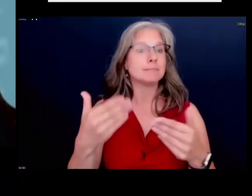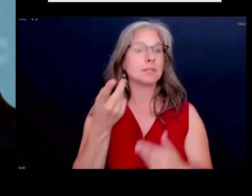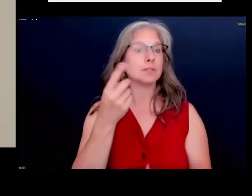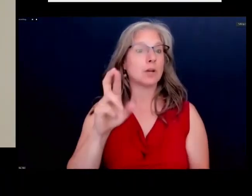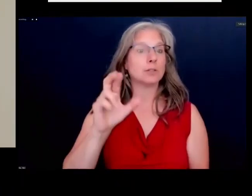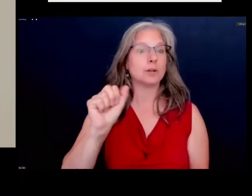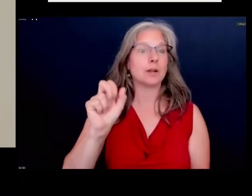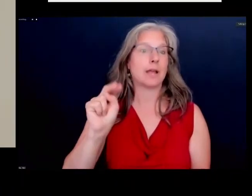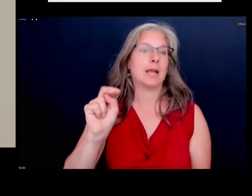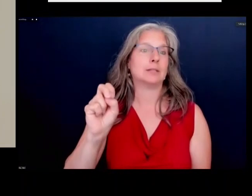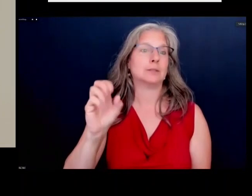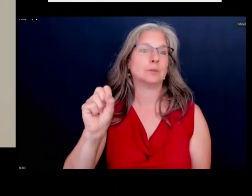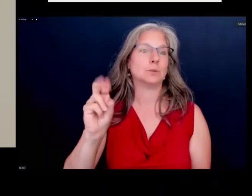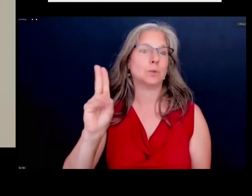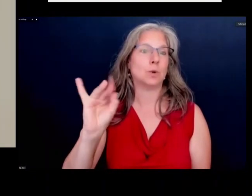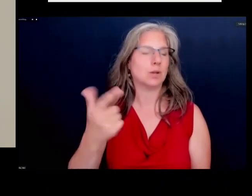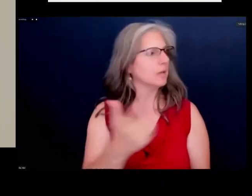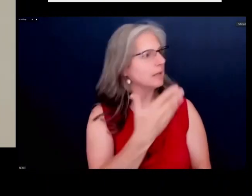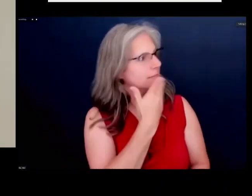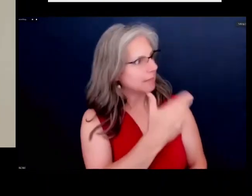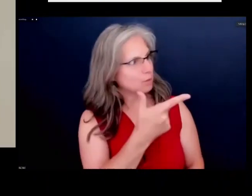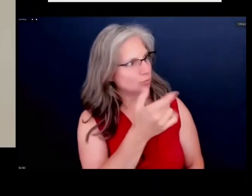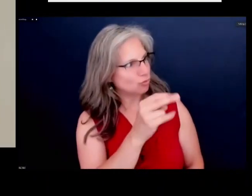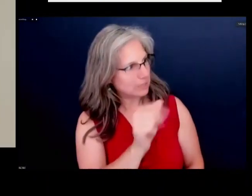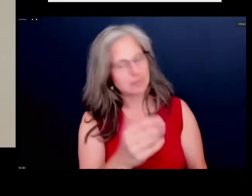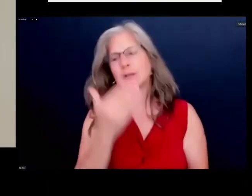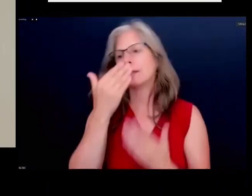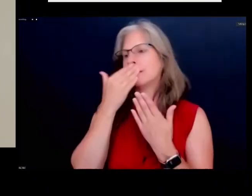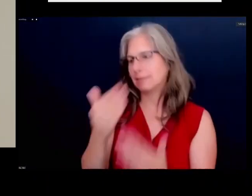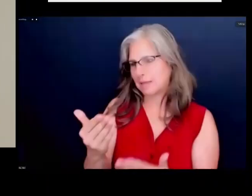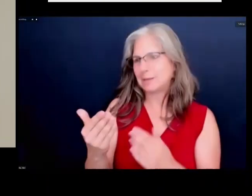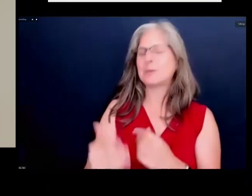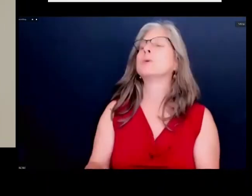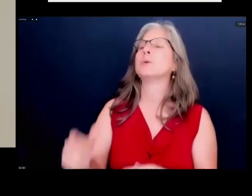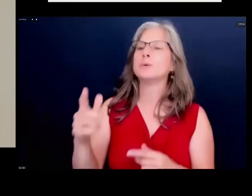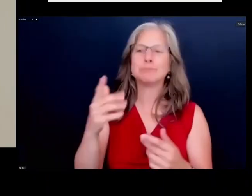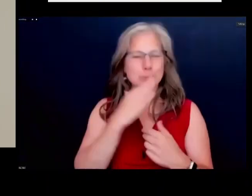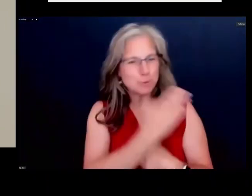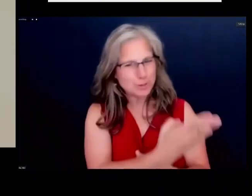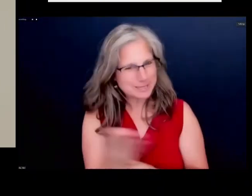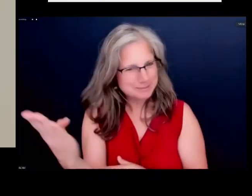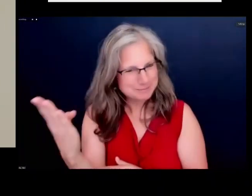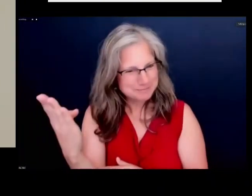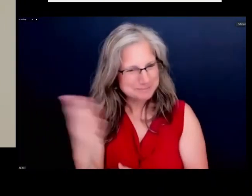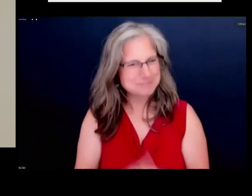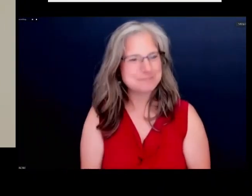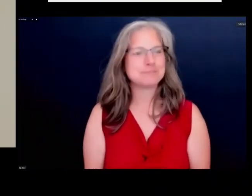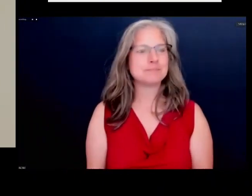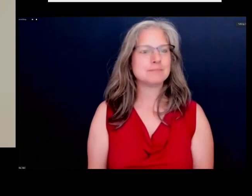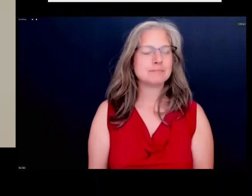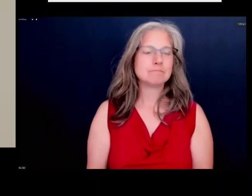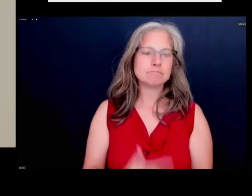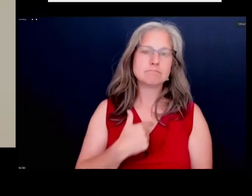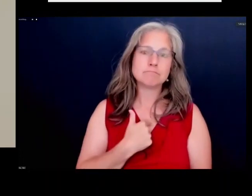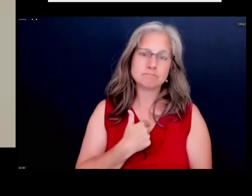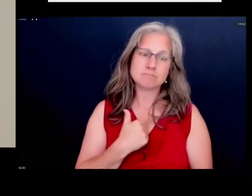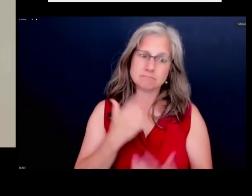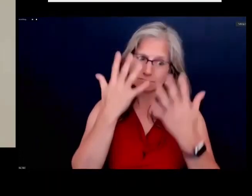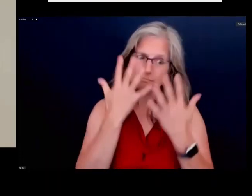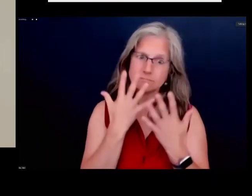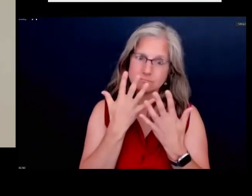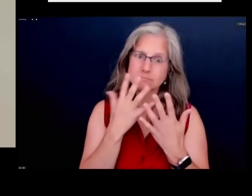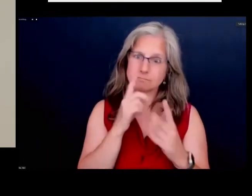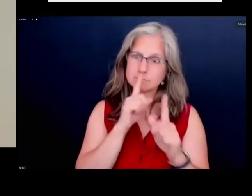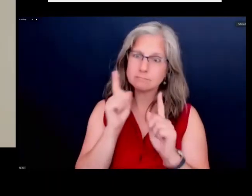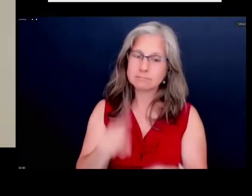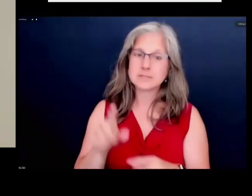Dr. Ansorg. Okay, thank you, Gina. Thank you, Dr. Dorenoso. Good morning, everyone. I'm